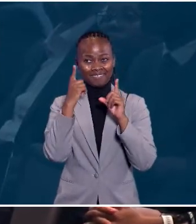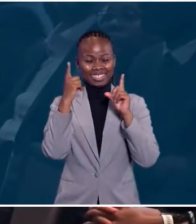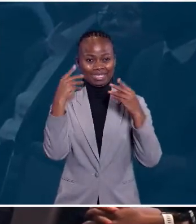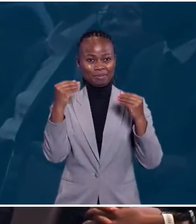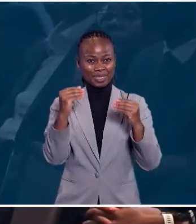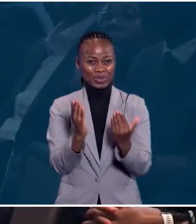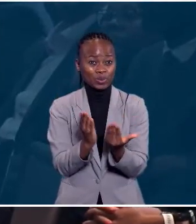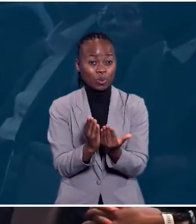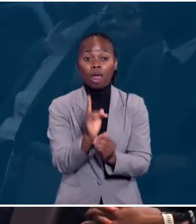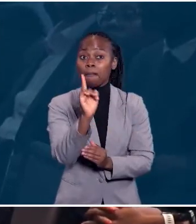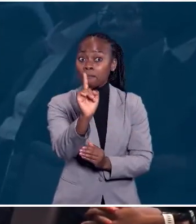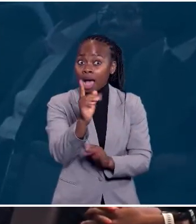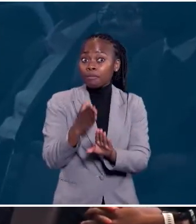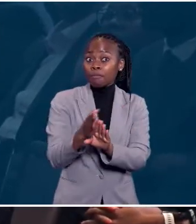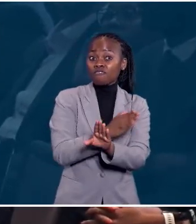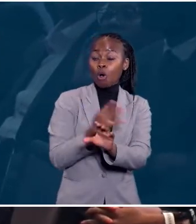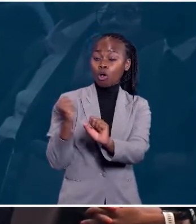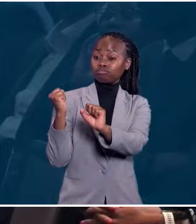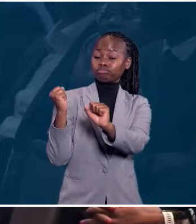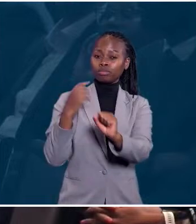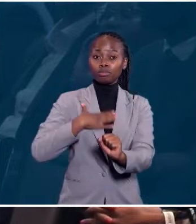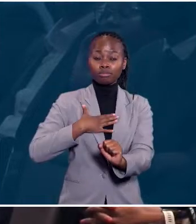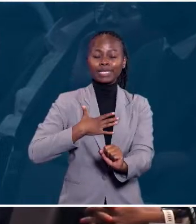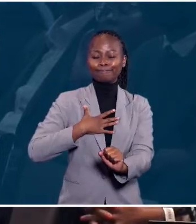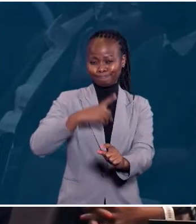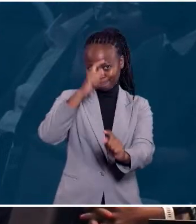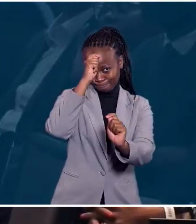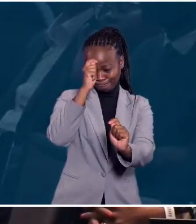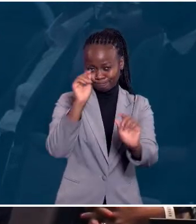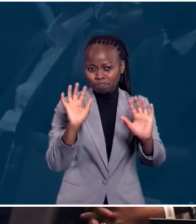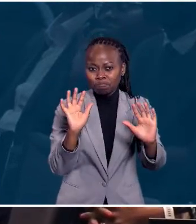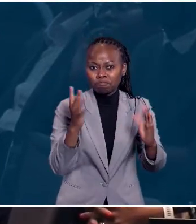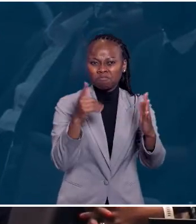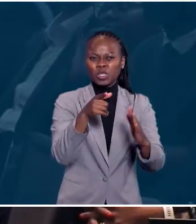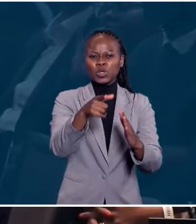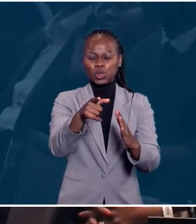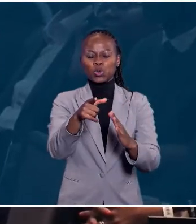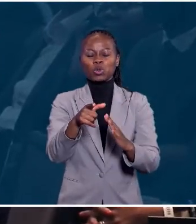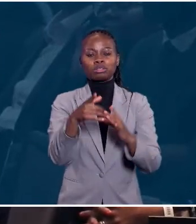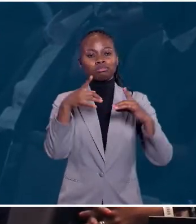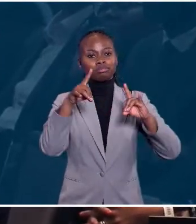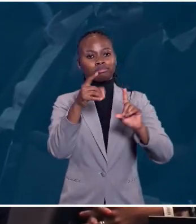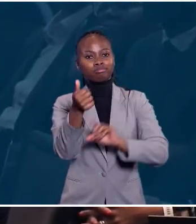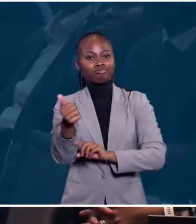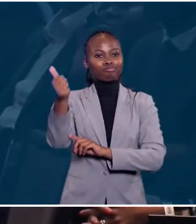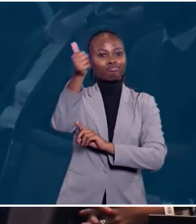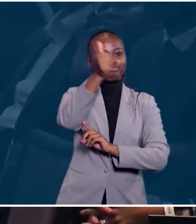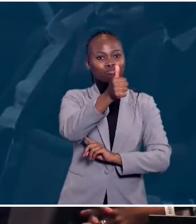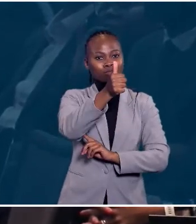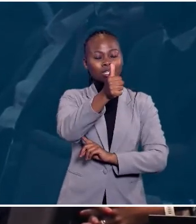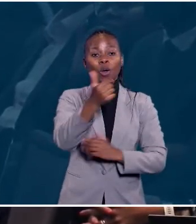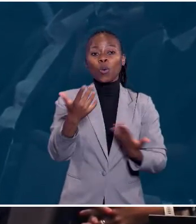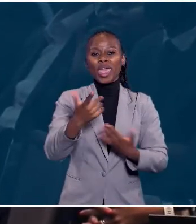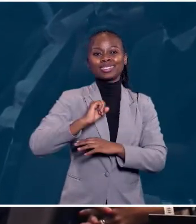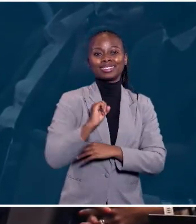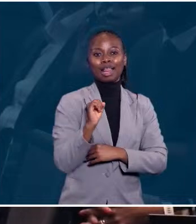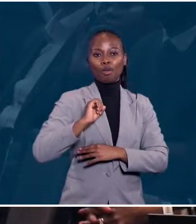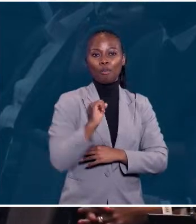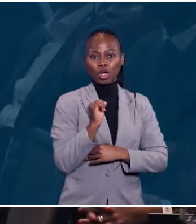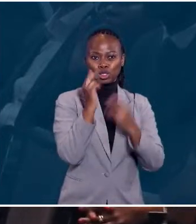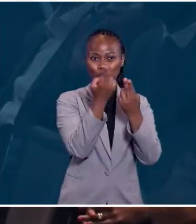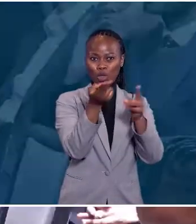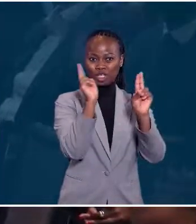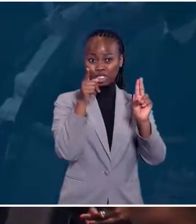new role, your election as Chancellor of the University of Stellenbosch. We wish you success in that